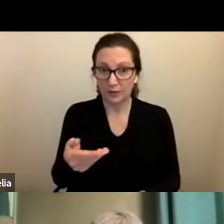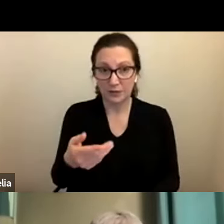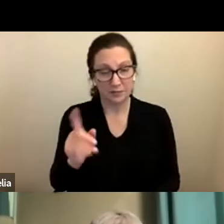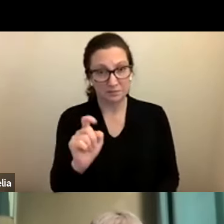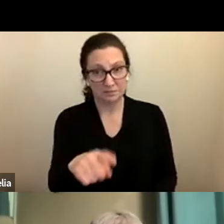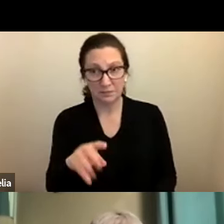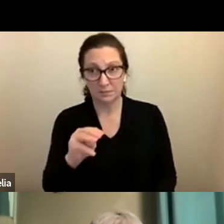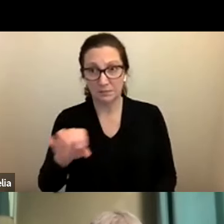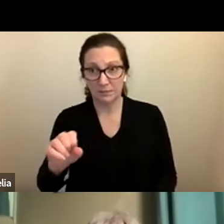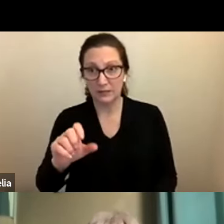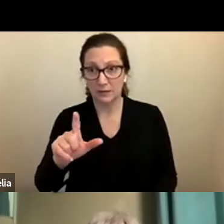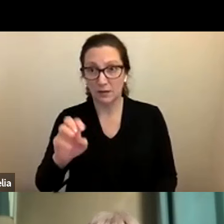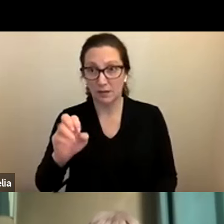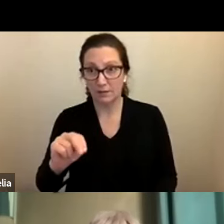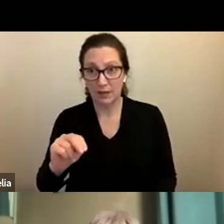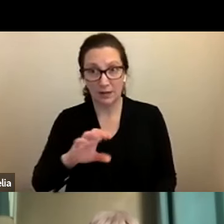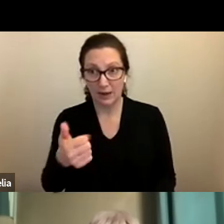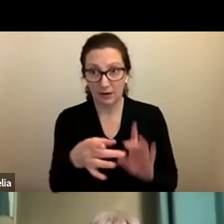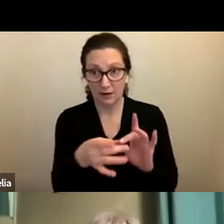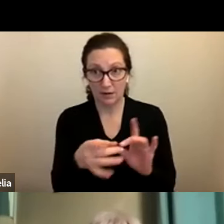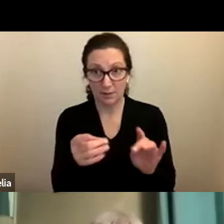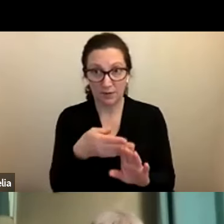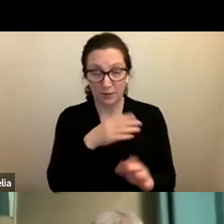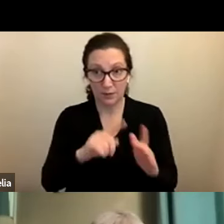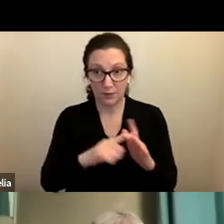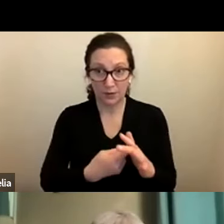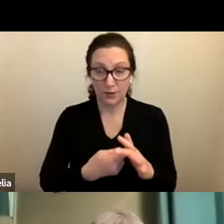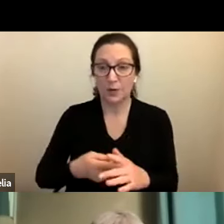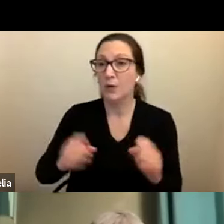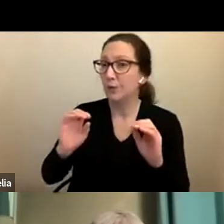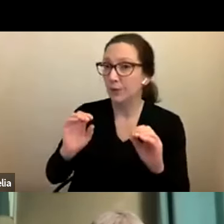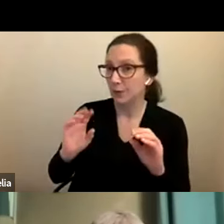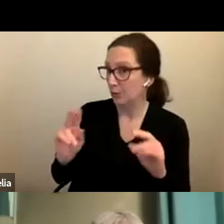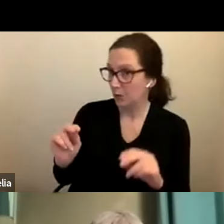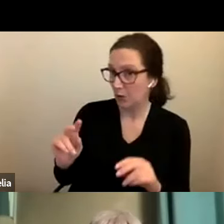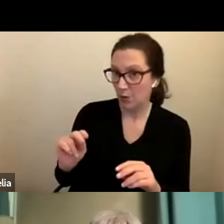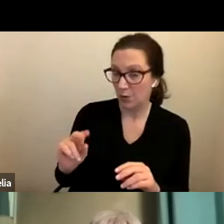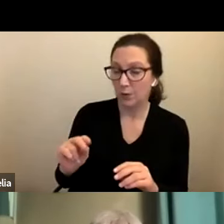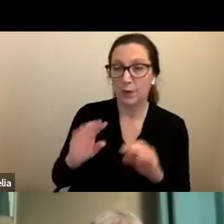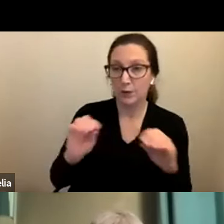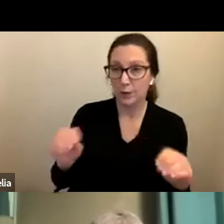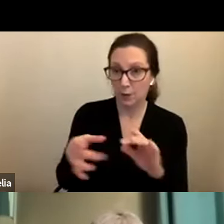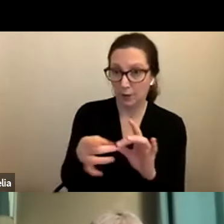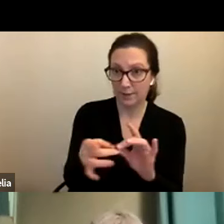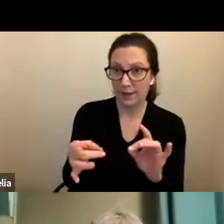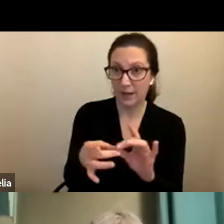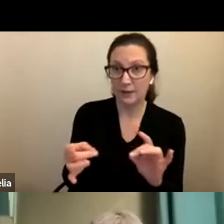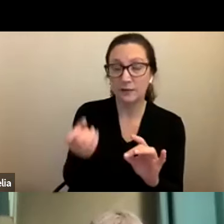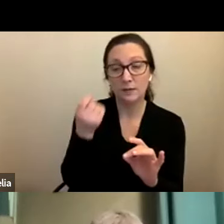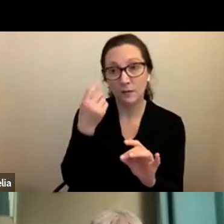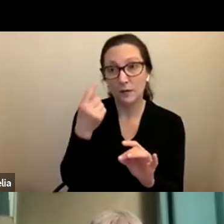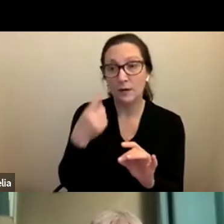any comments before we begin. No, Mr. Condompasis, no comments. However, just want